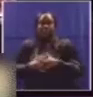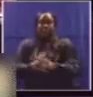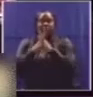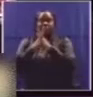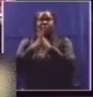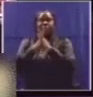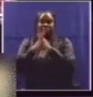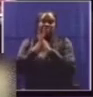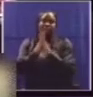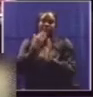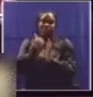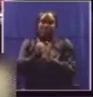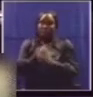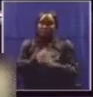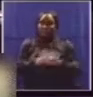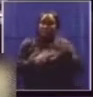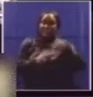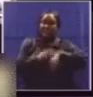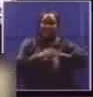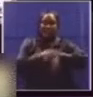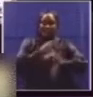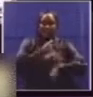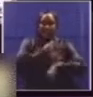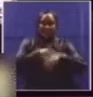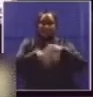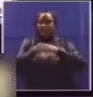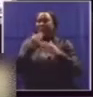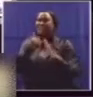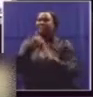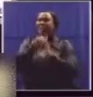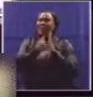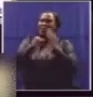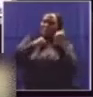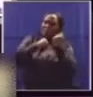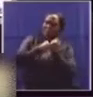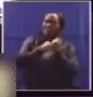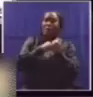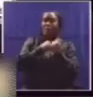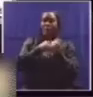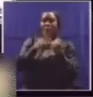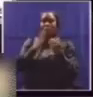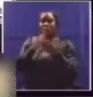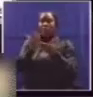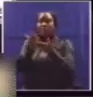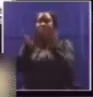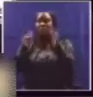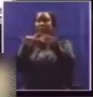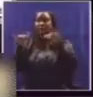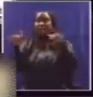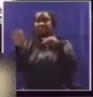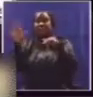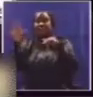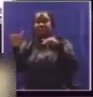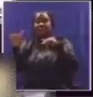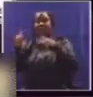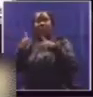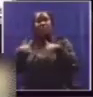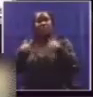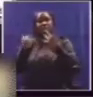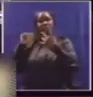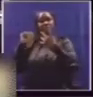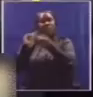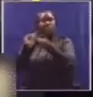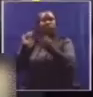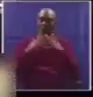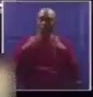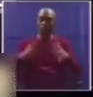be honorable. Minister, your time is expired. Which will really make a historic change in the lives of ordinary South Africans. Thank you. Thank you.